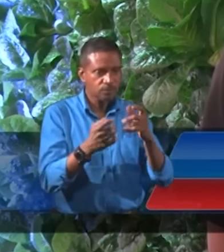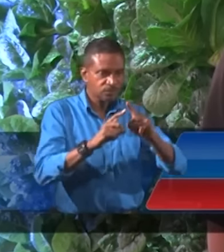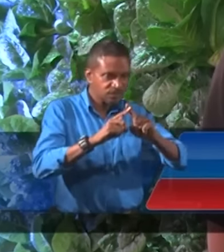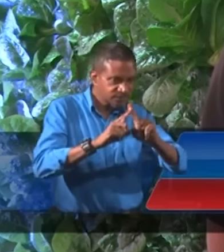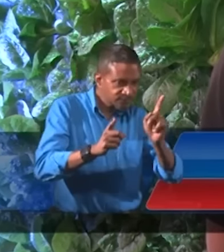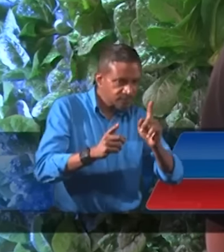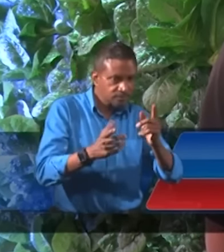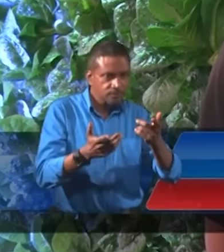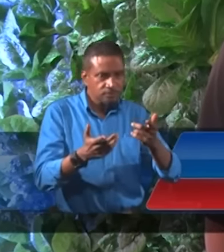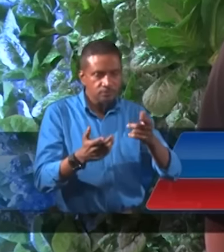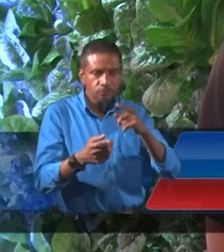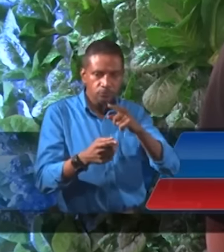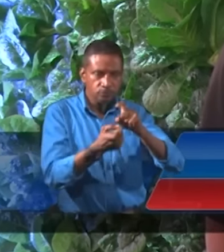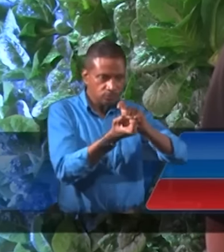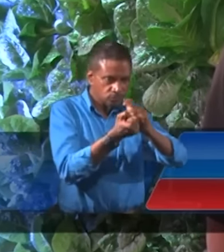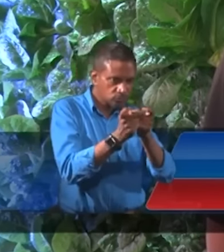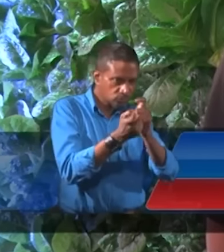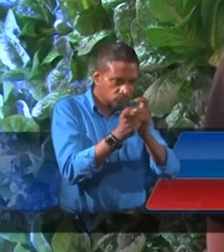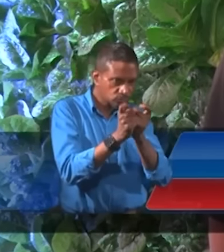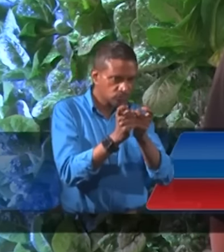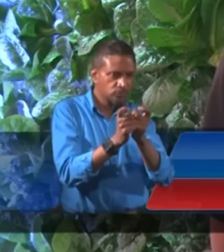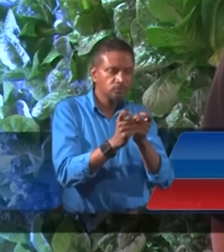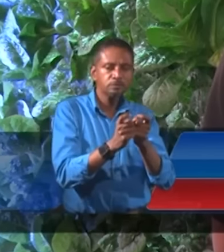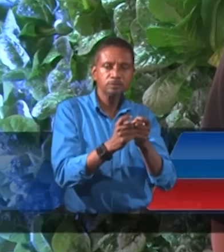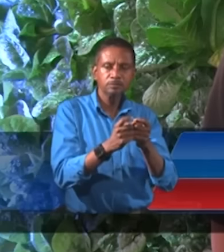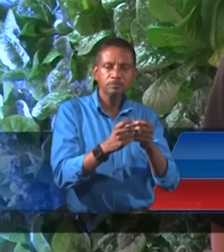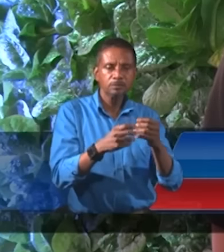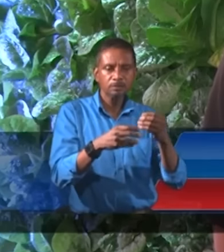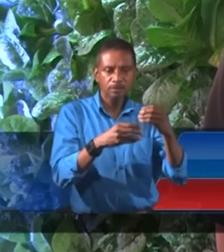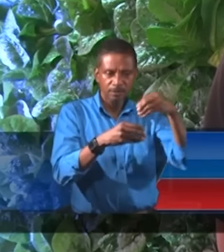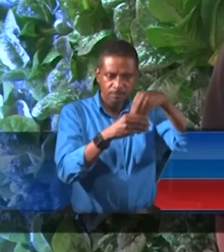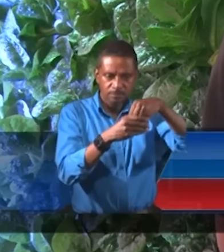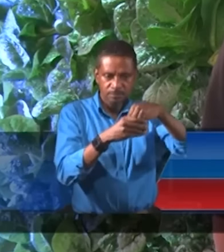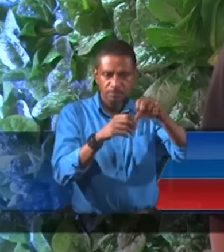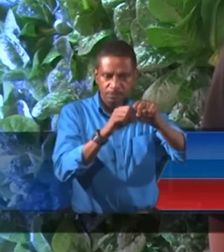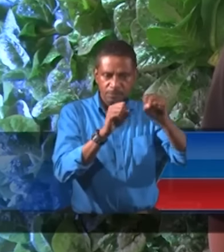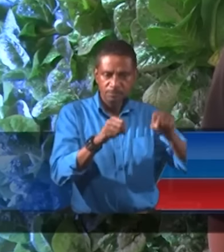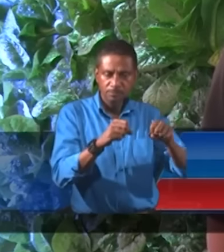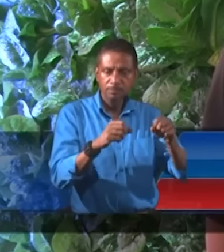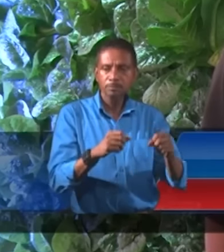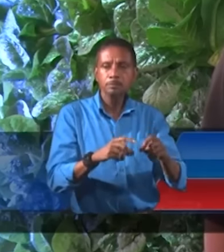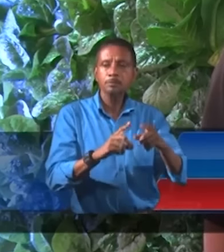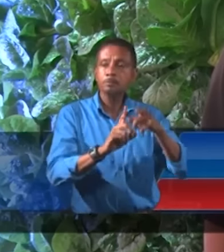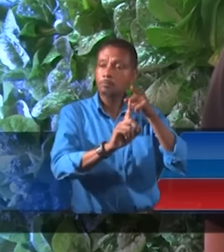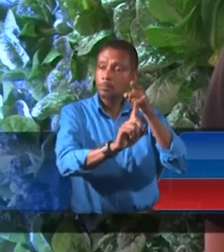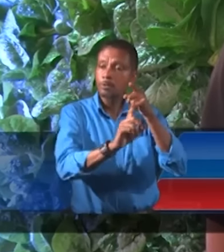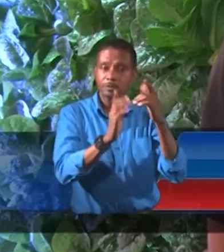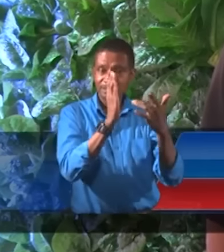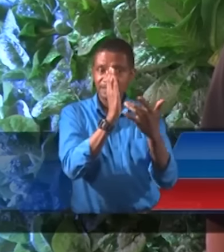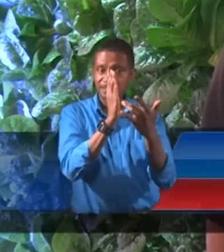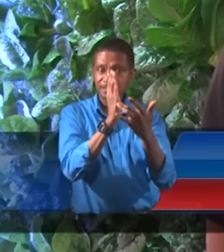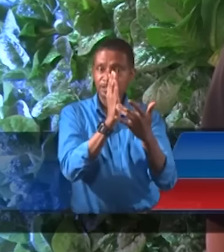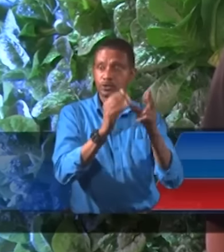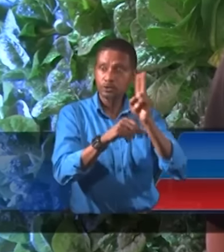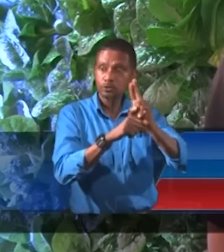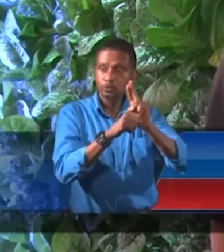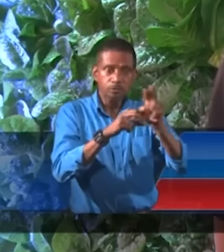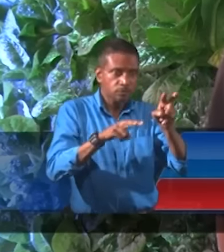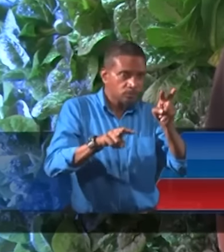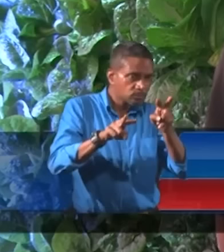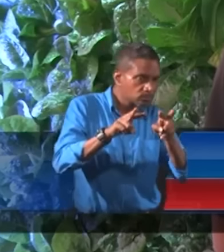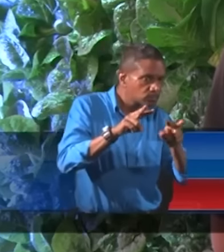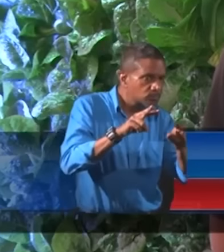that based off of some of the inputs that you put into the system itself. So technology you can use to monitor these systems, as well as in terms